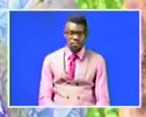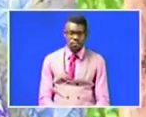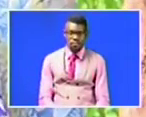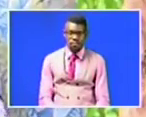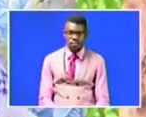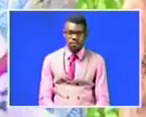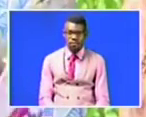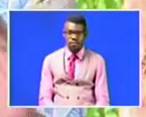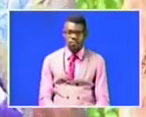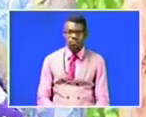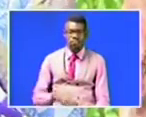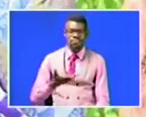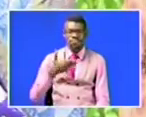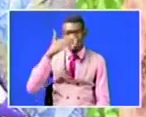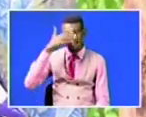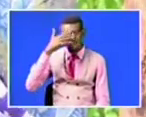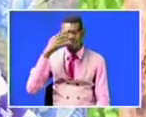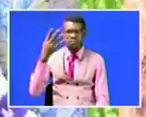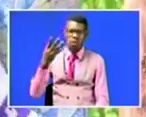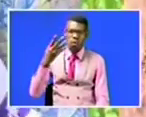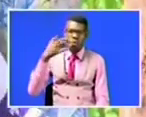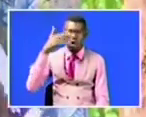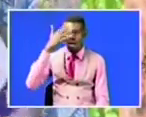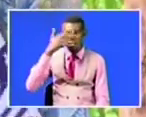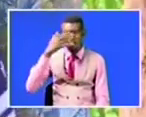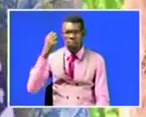ni kama siku 4 5 hivi.